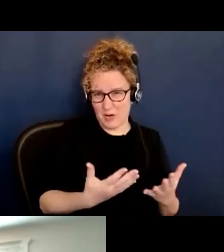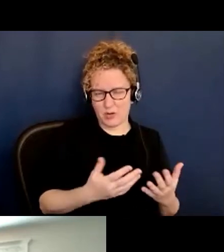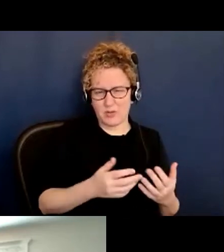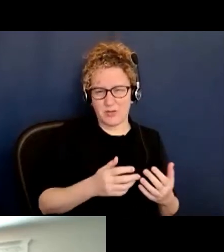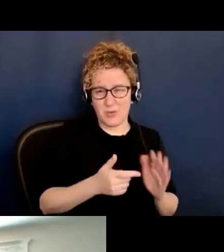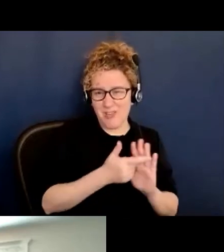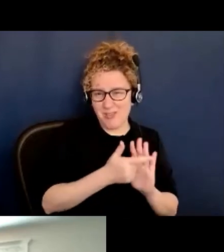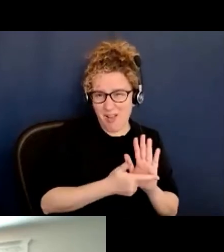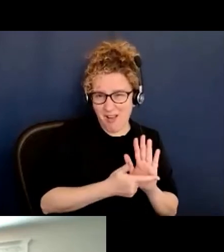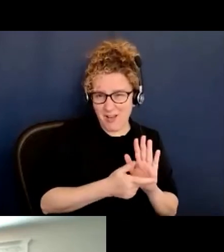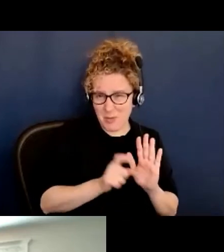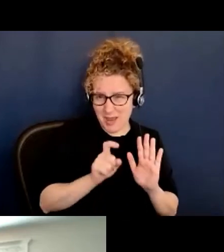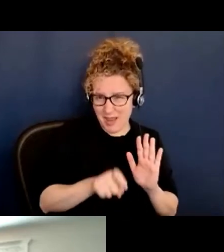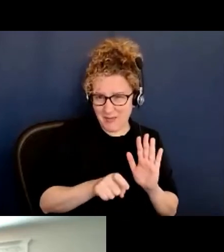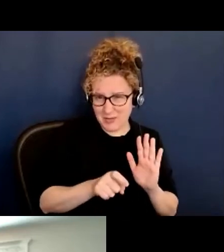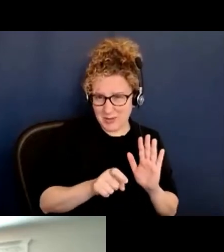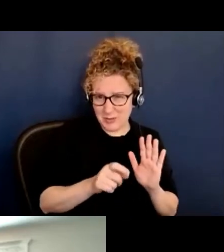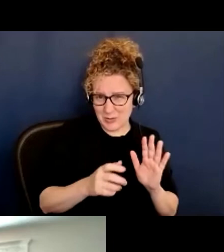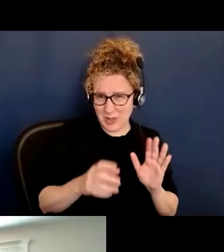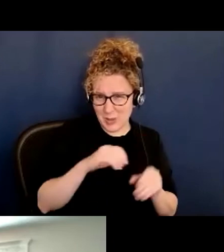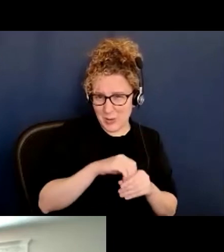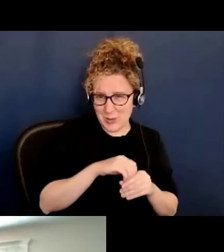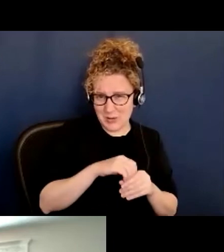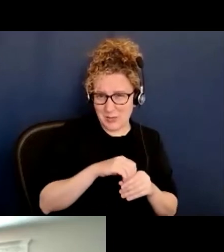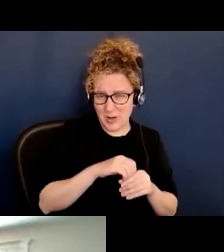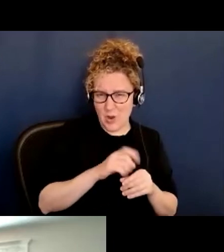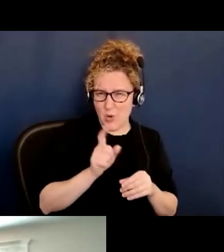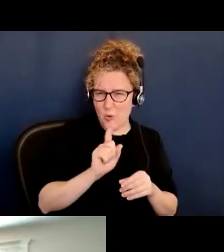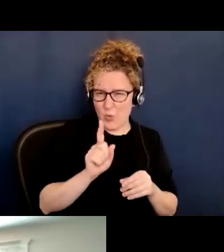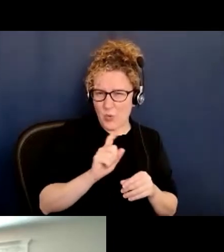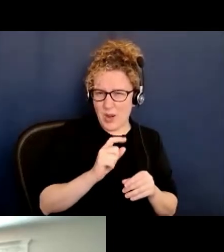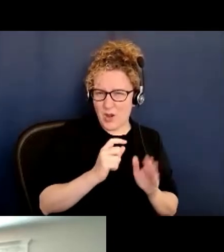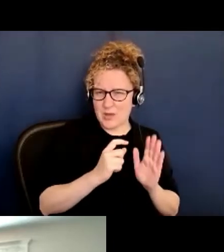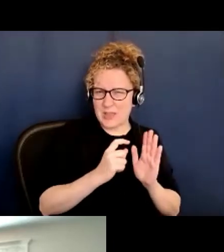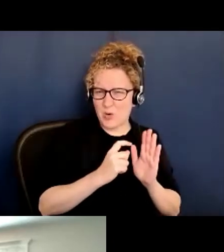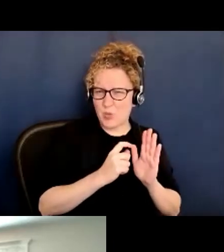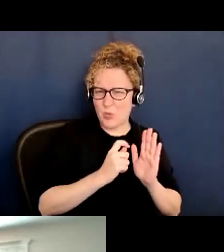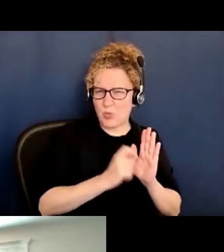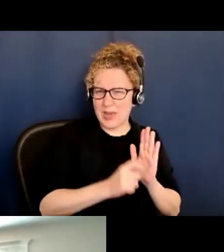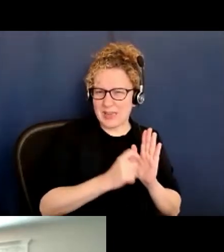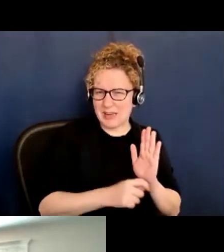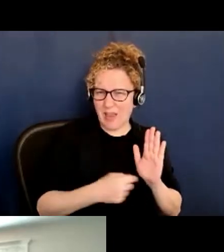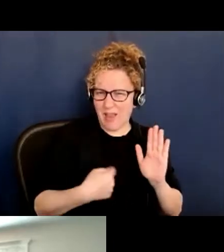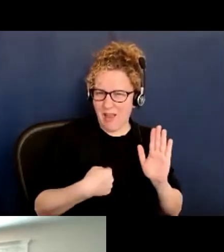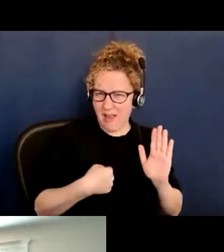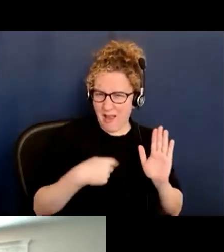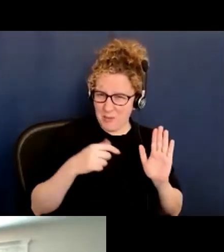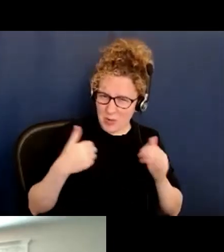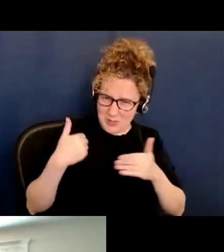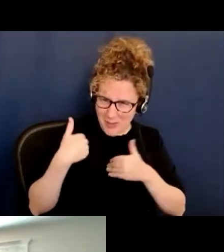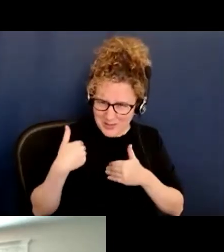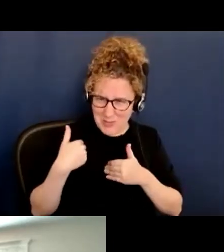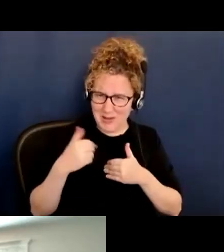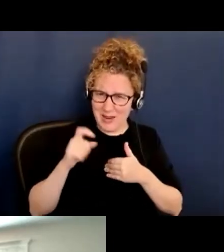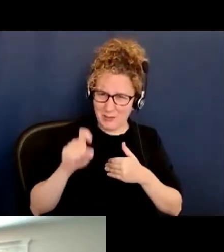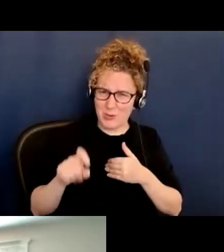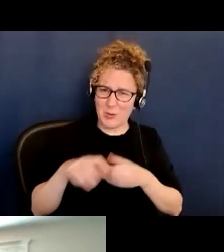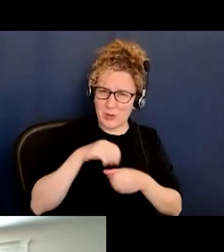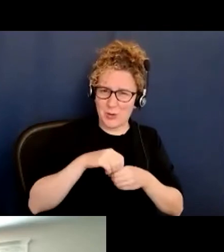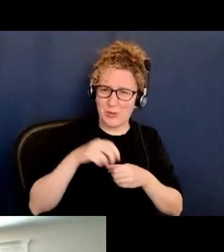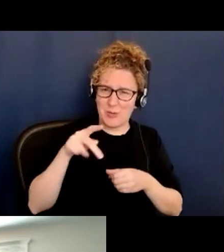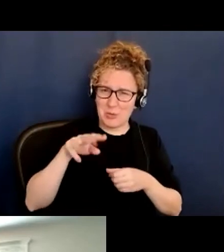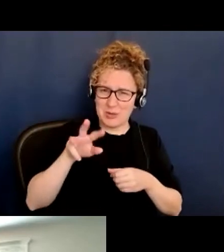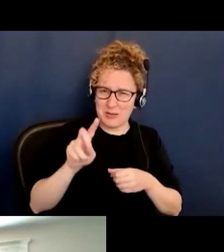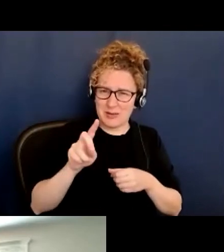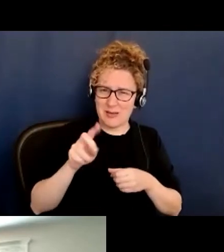Do we really have to do this? Show me exactly where it's written that that is my responsibility, that I have to include people with disabilities